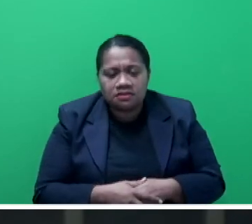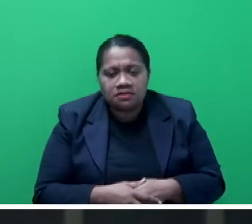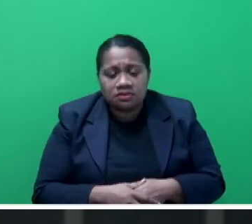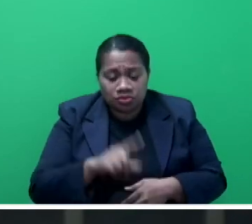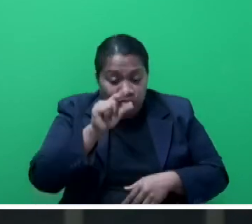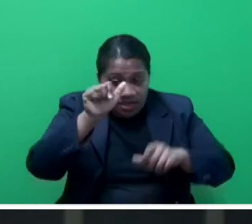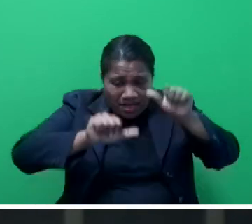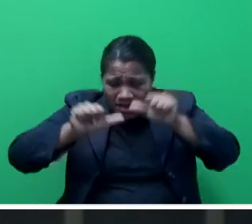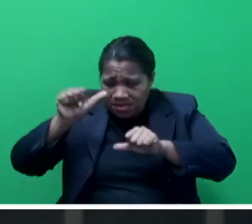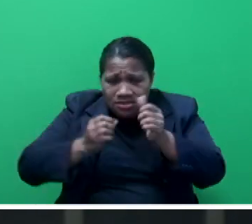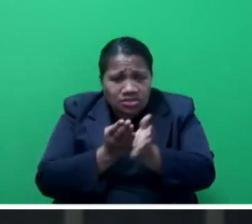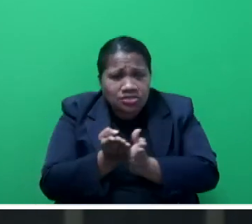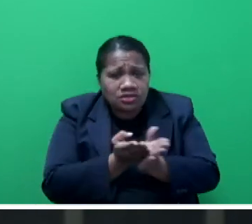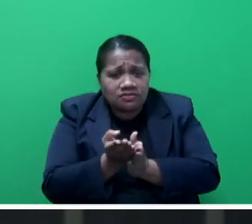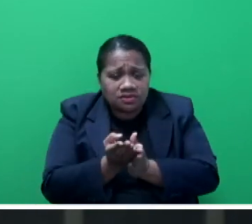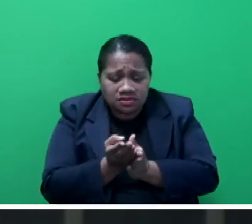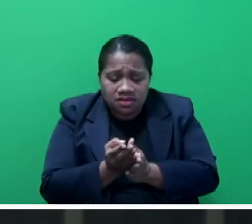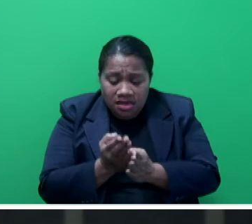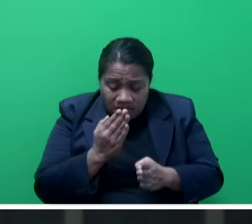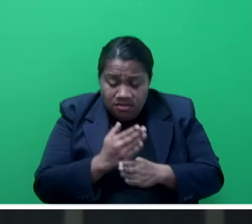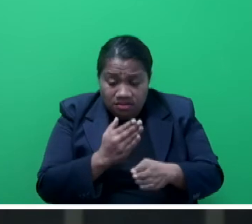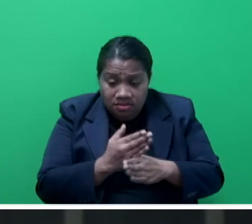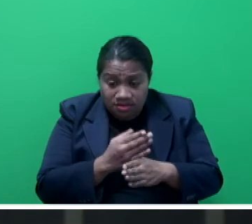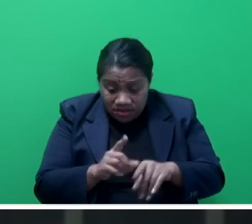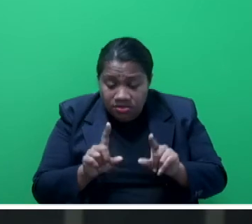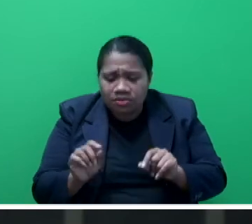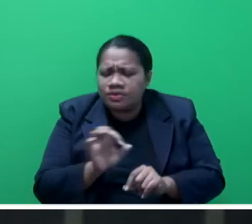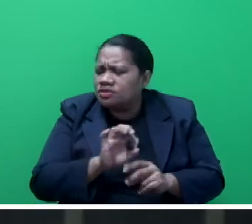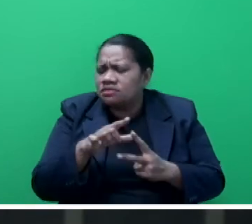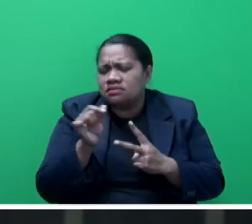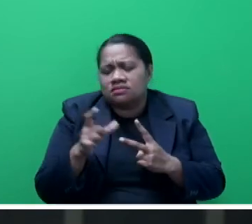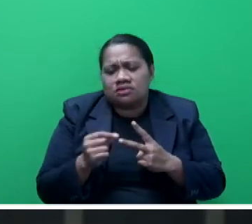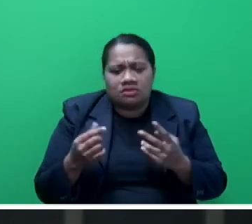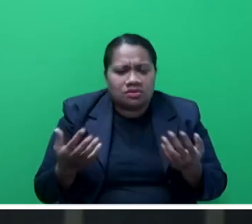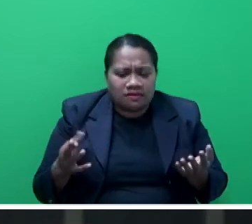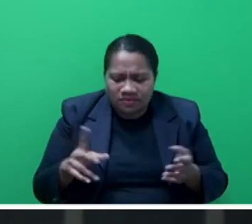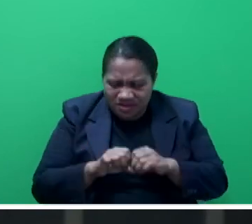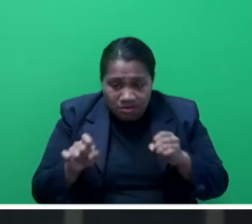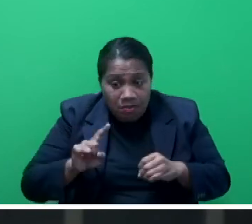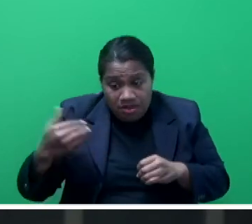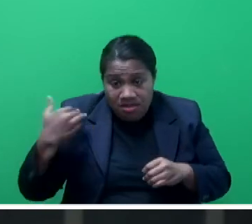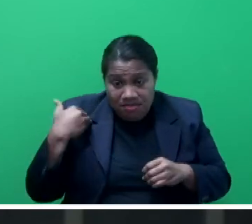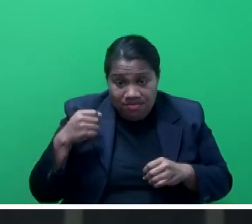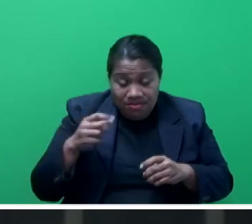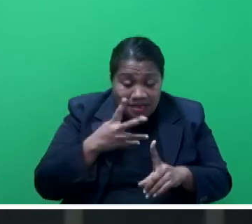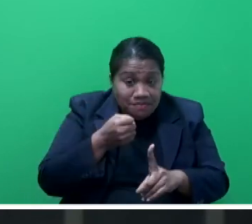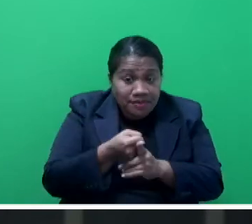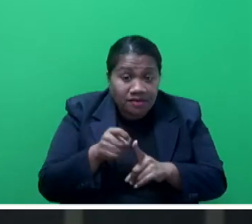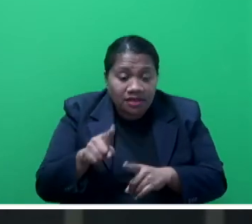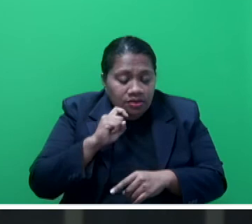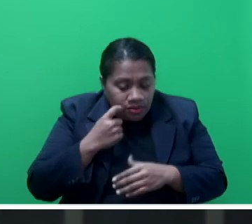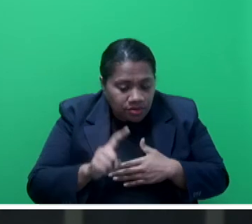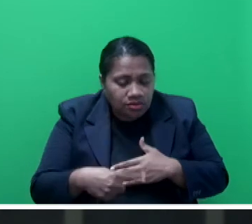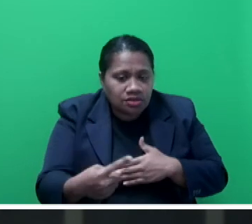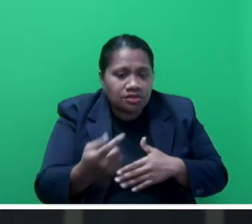service efficiency and its effectiveness is not an option on the manual system. The impact of this will be continued intermittent supply